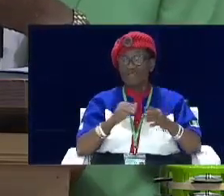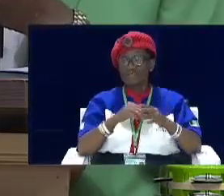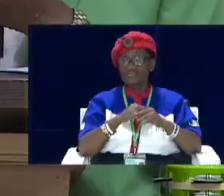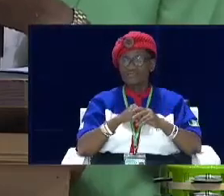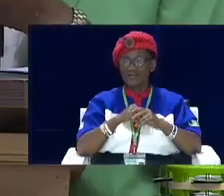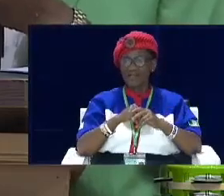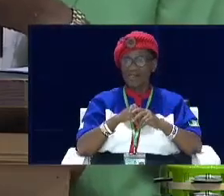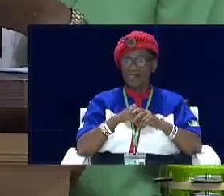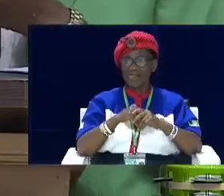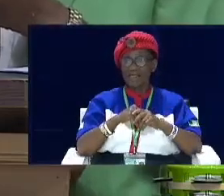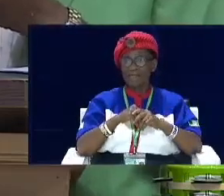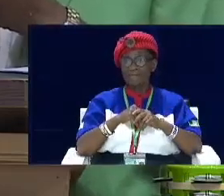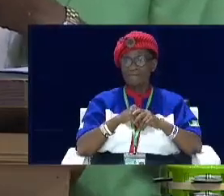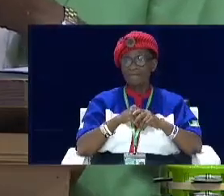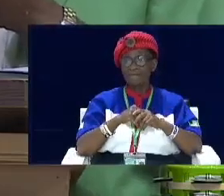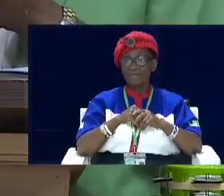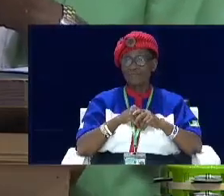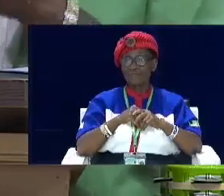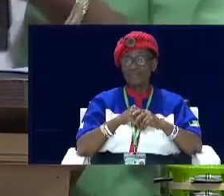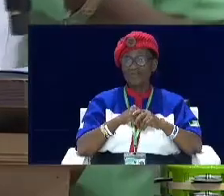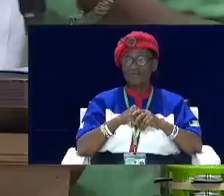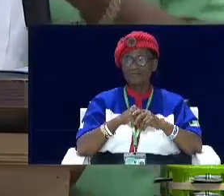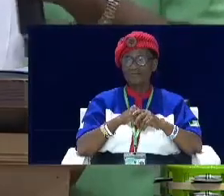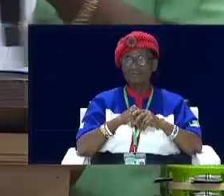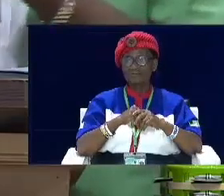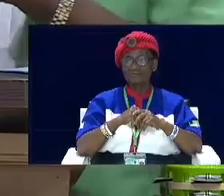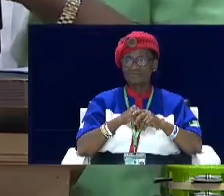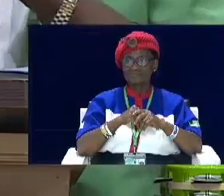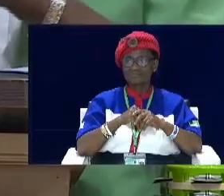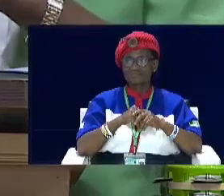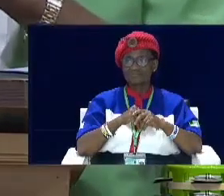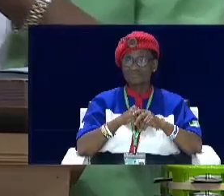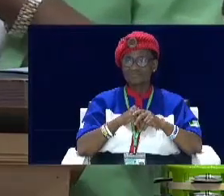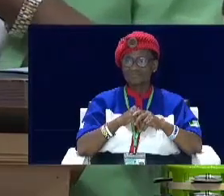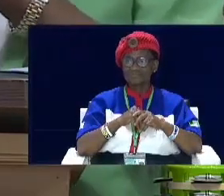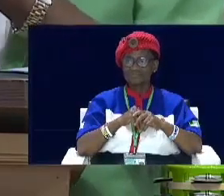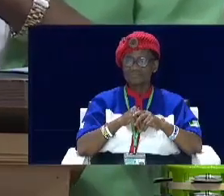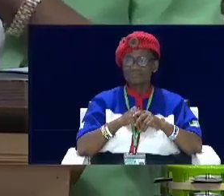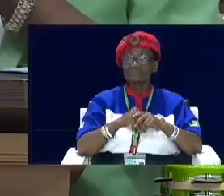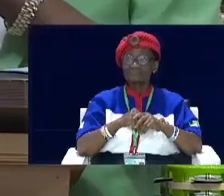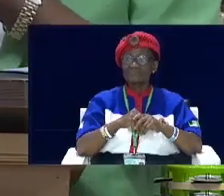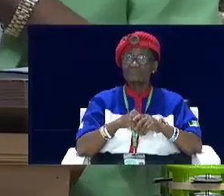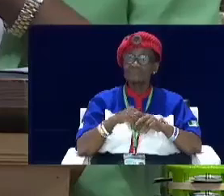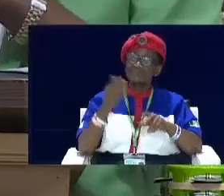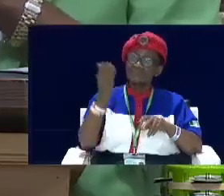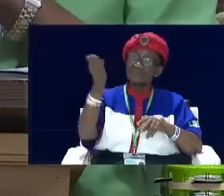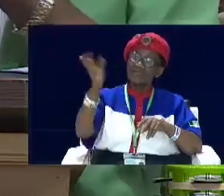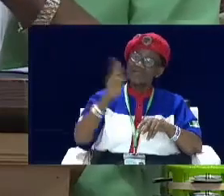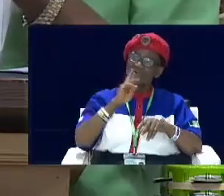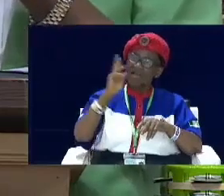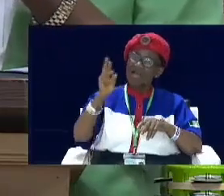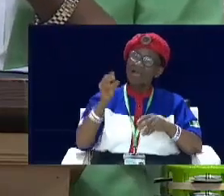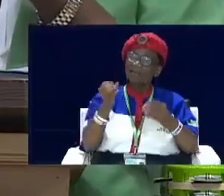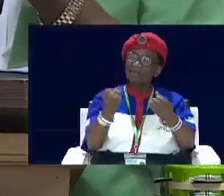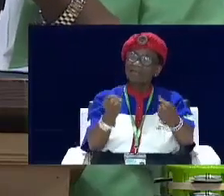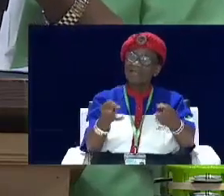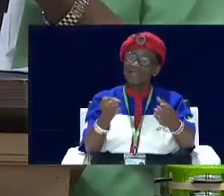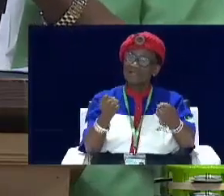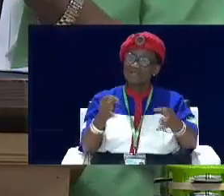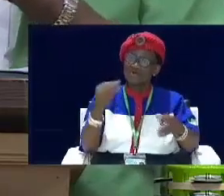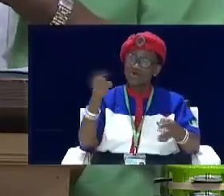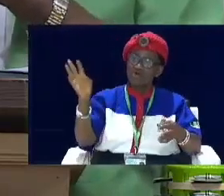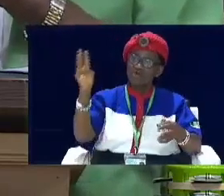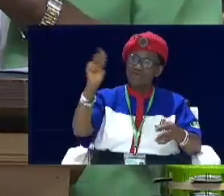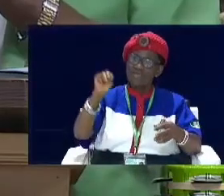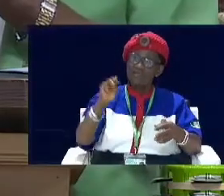mo bowo fun awon woli. Even though I know there are many of them who are liars. Lo to mo mo pe